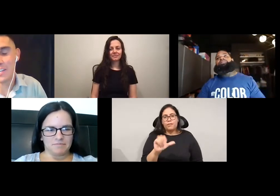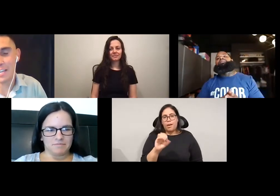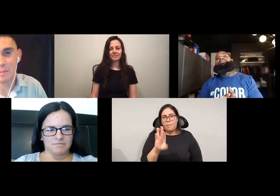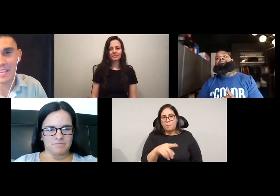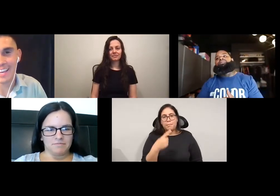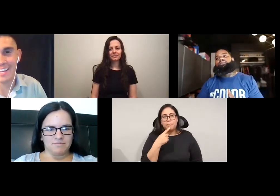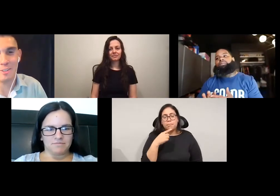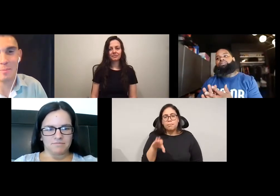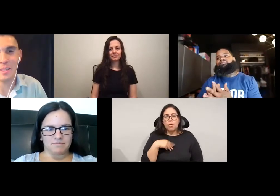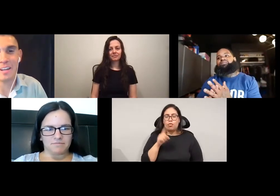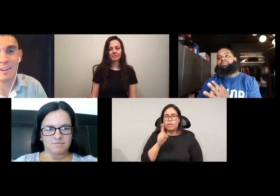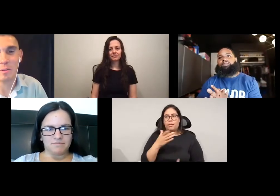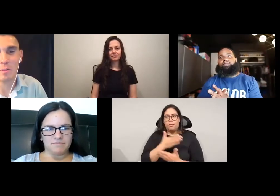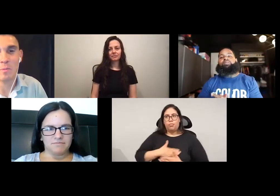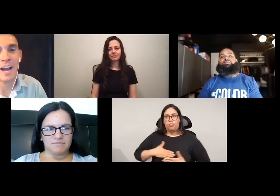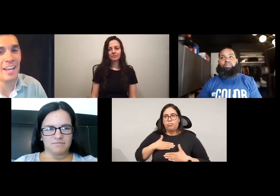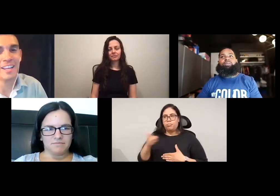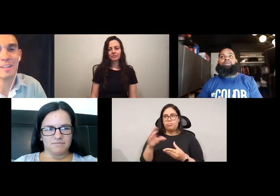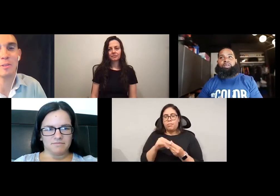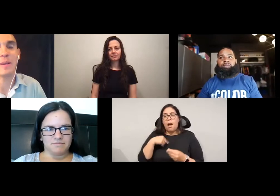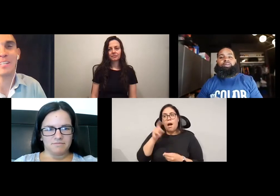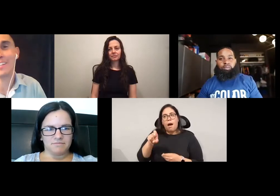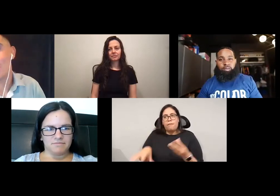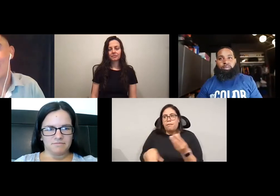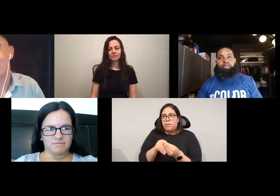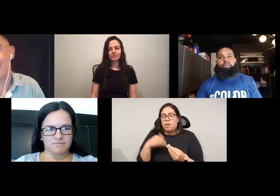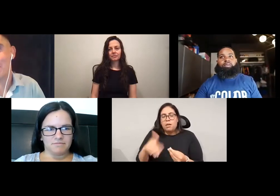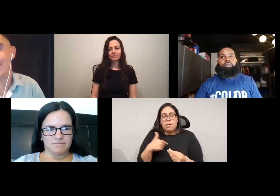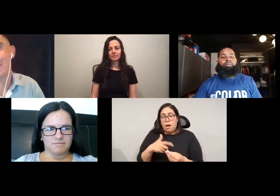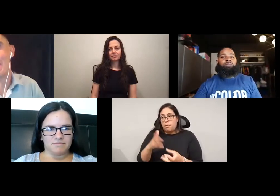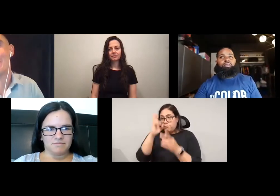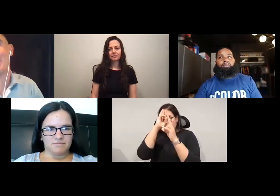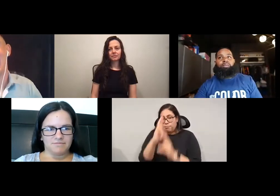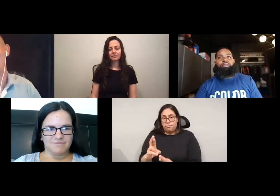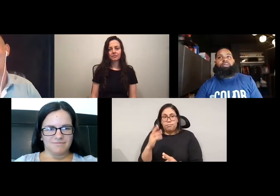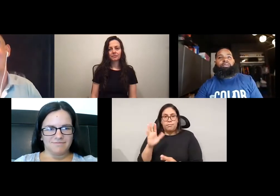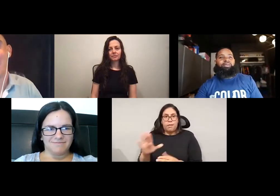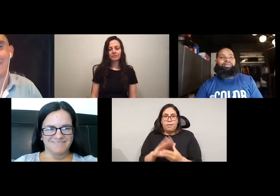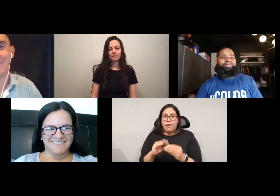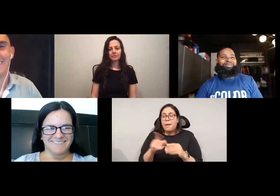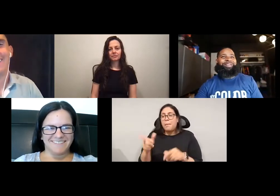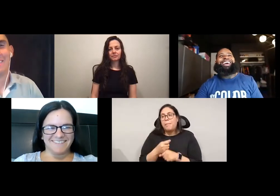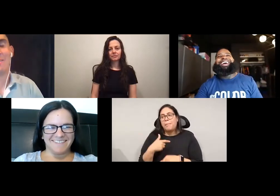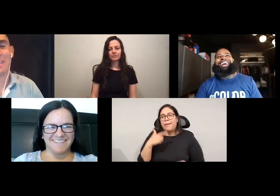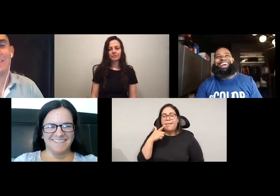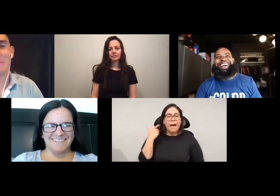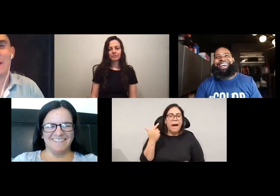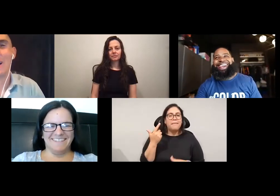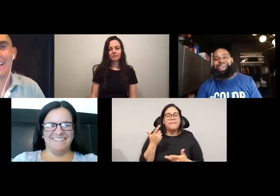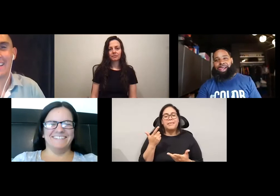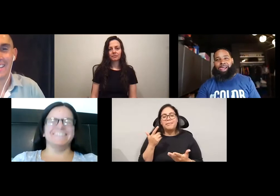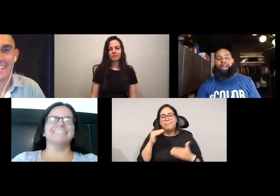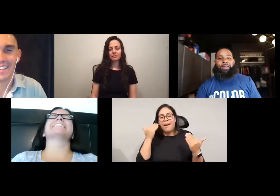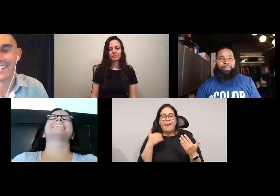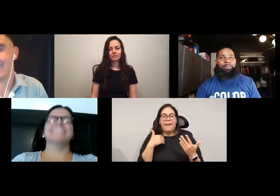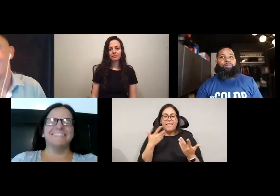This is Jacob speaking. I had to jump in there. Highly, highly respected. Oppression Olympics. That made me laugh and smile. That was a really good spin on